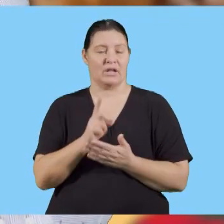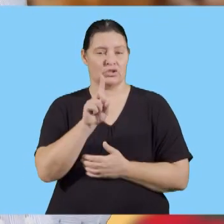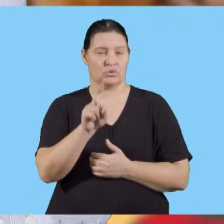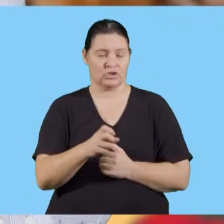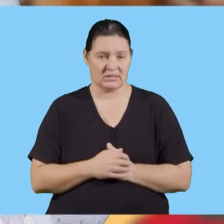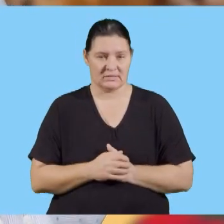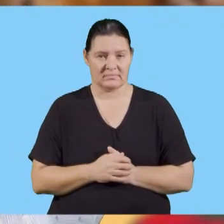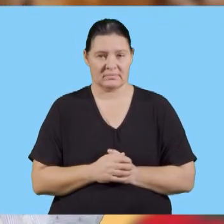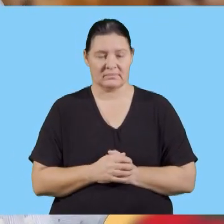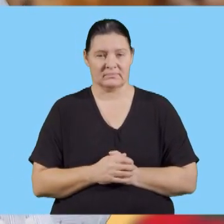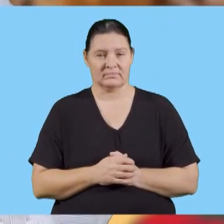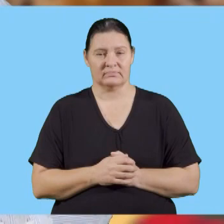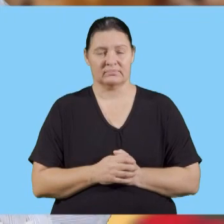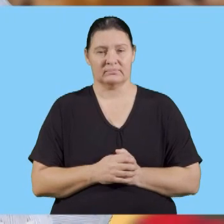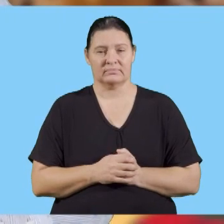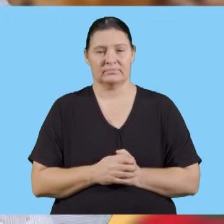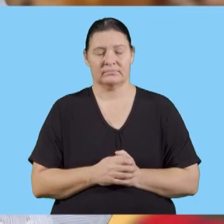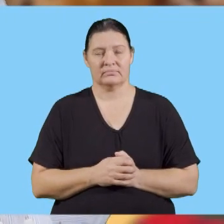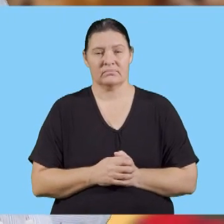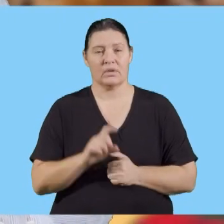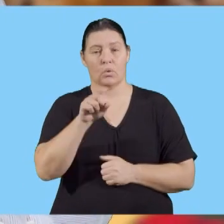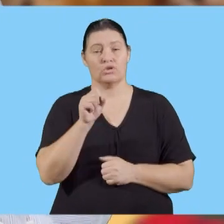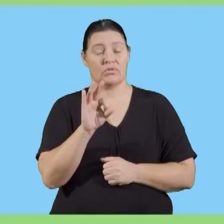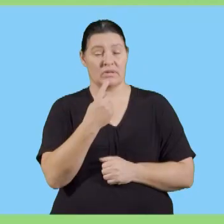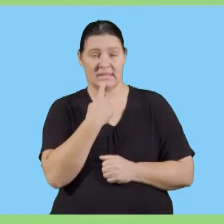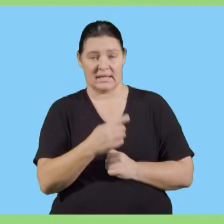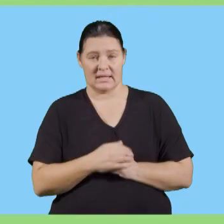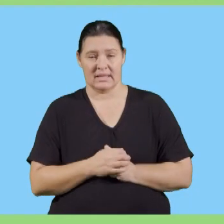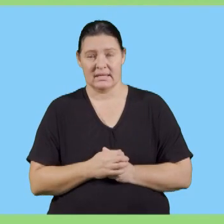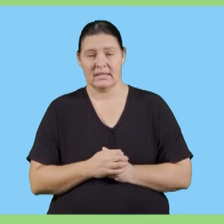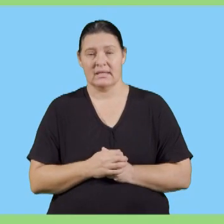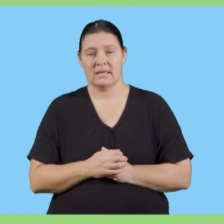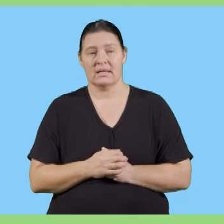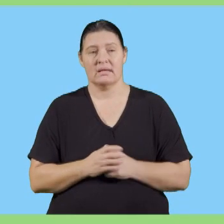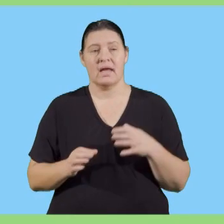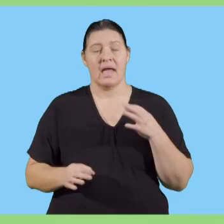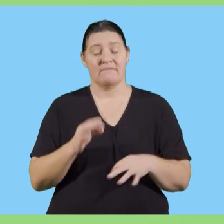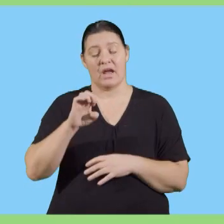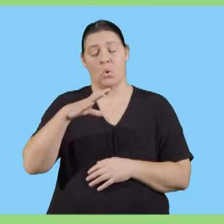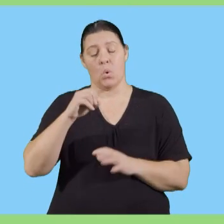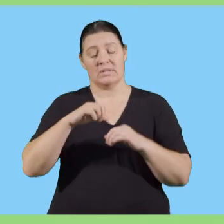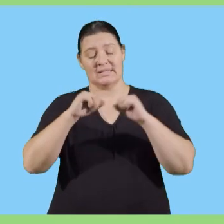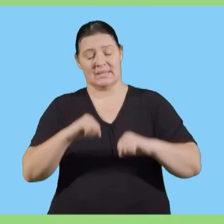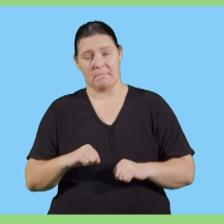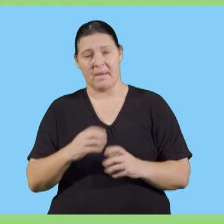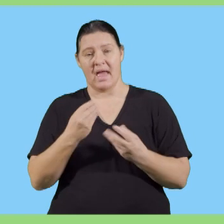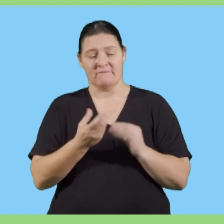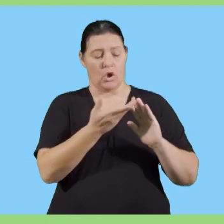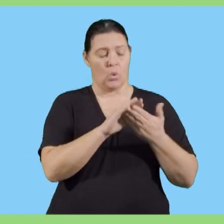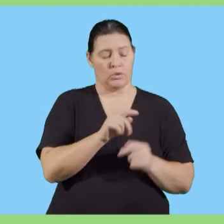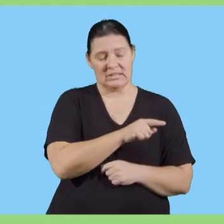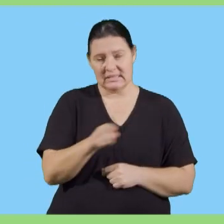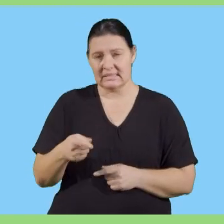application question. So question 3 says, if an ecosystem consists of